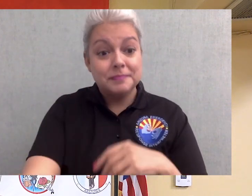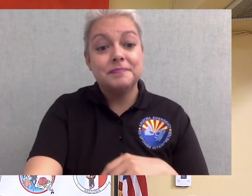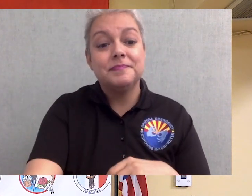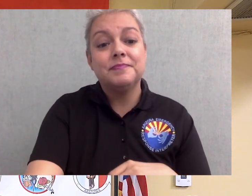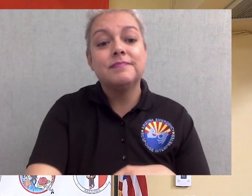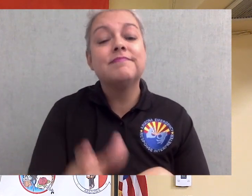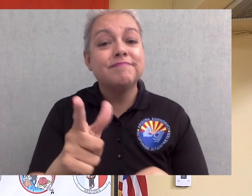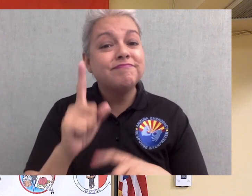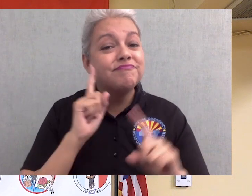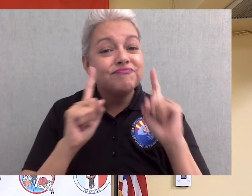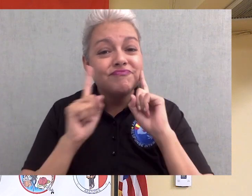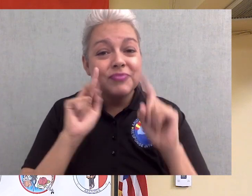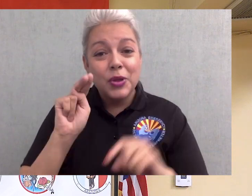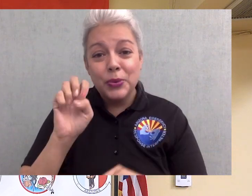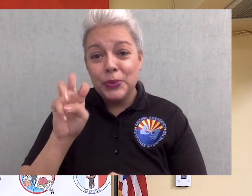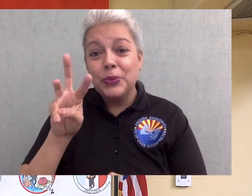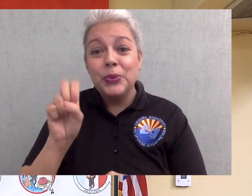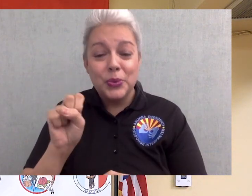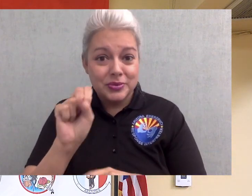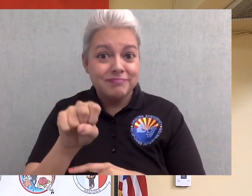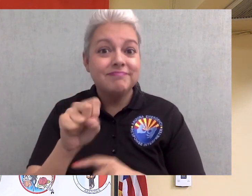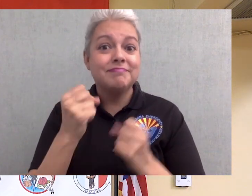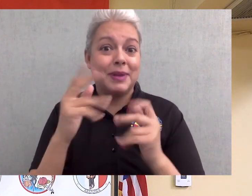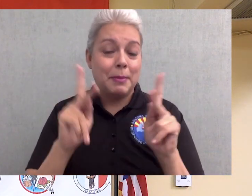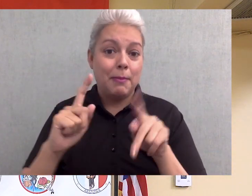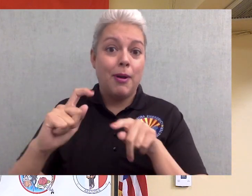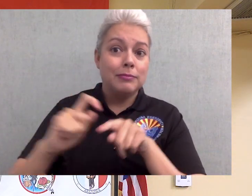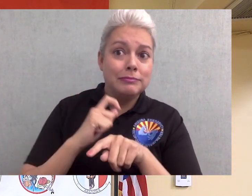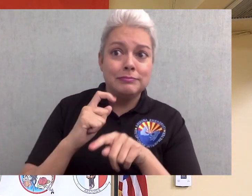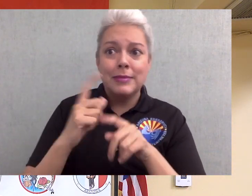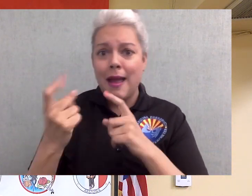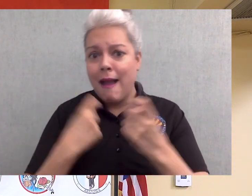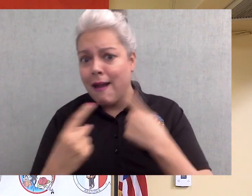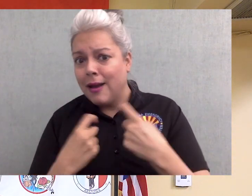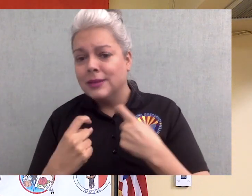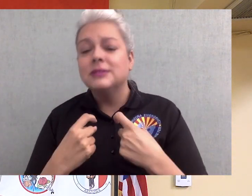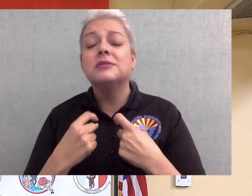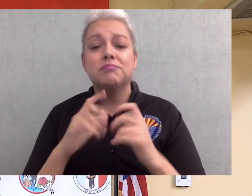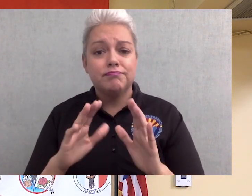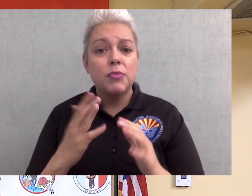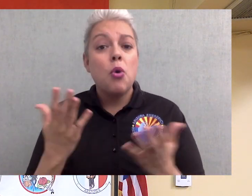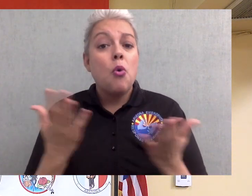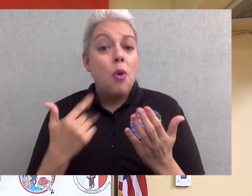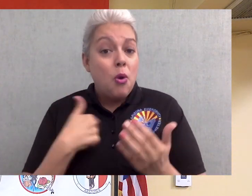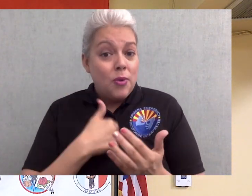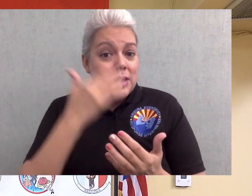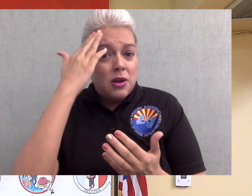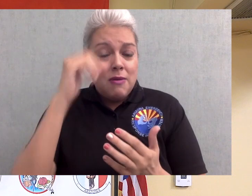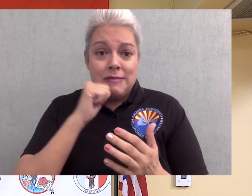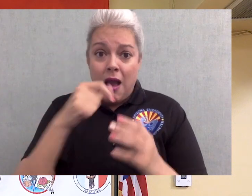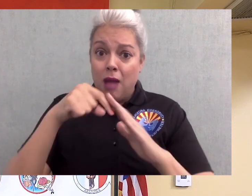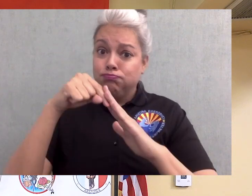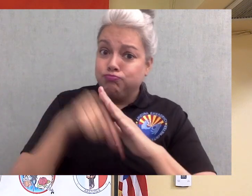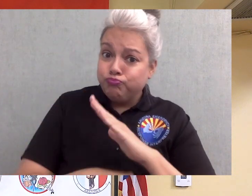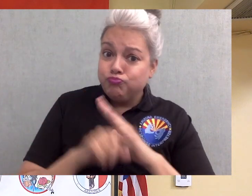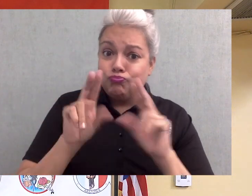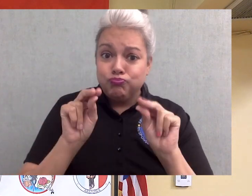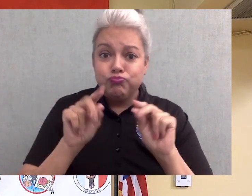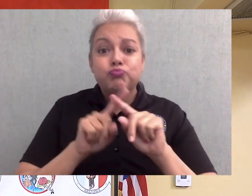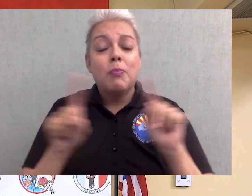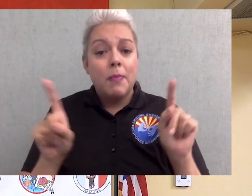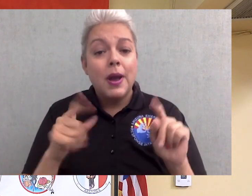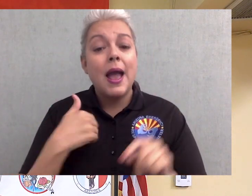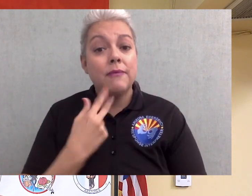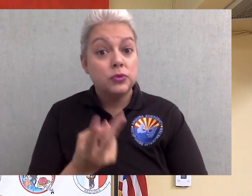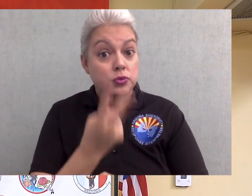of information in the news, so I've been getting questions, so I thought I would just let you know what we know. We don't know a whole lot yet, but there are 2 options of